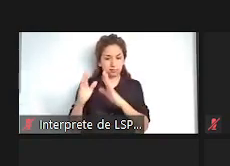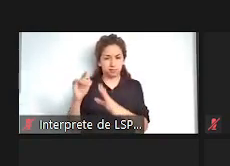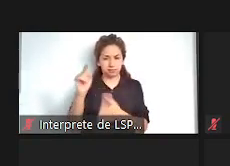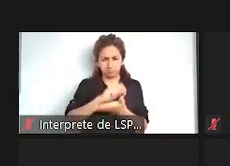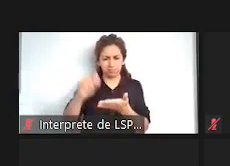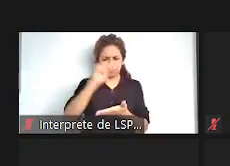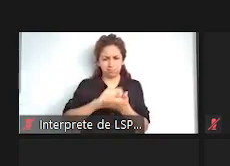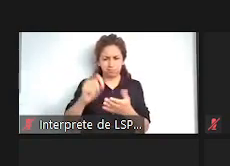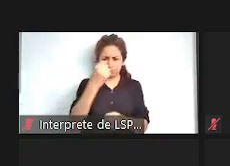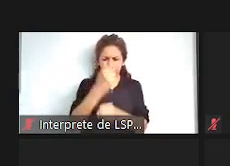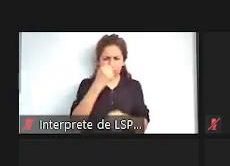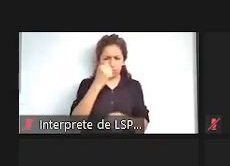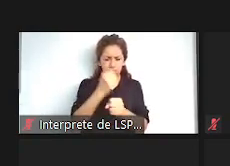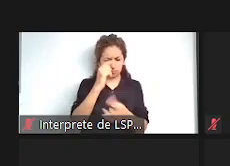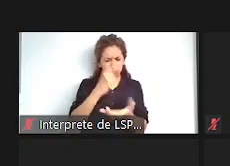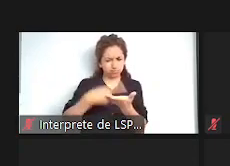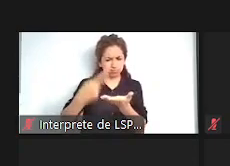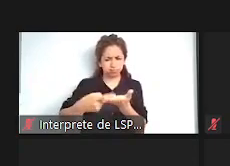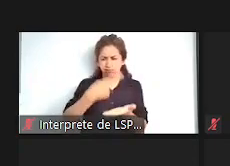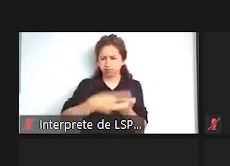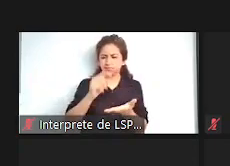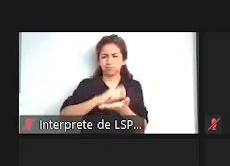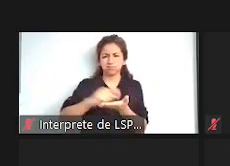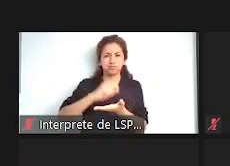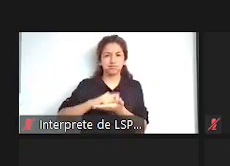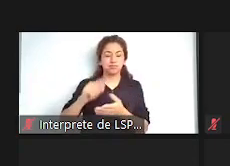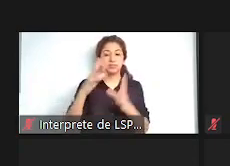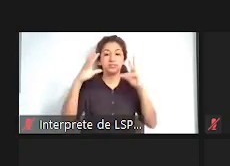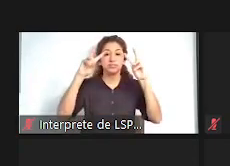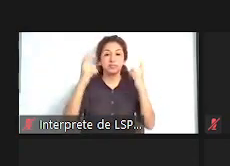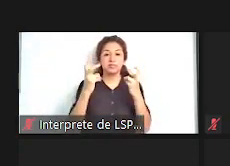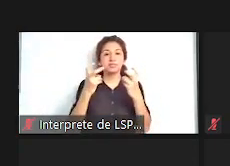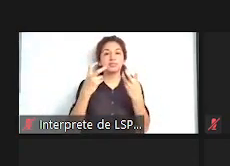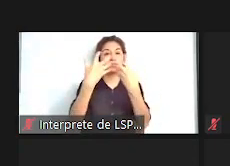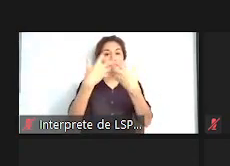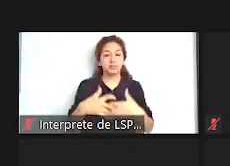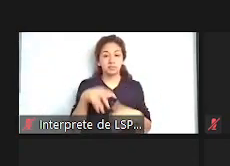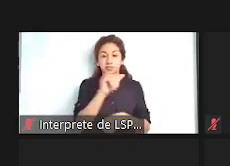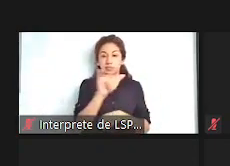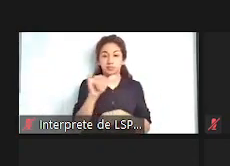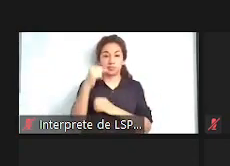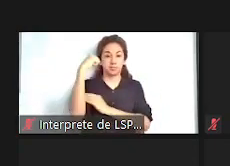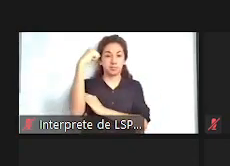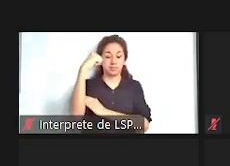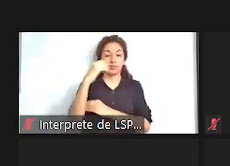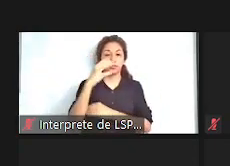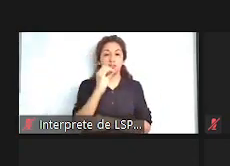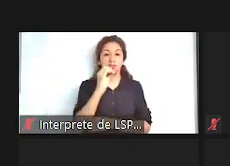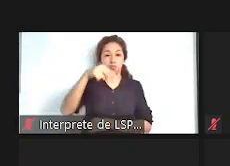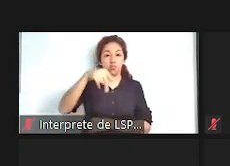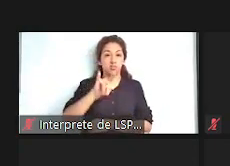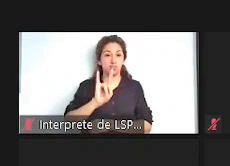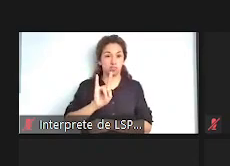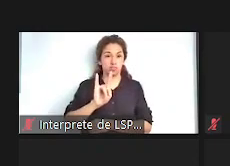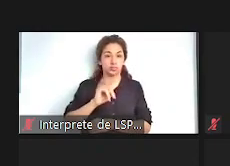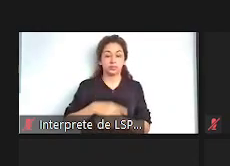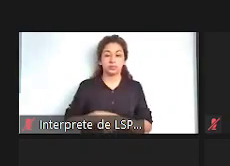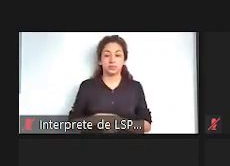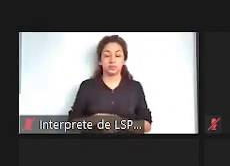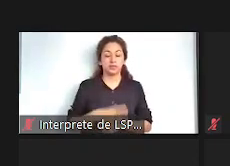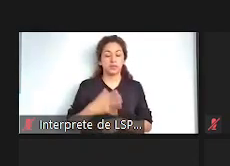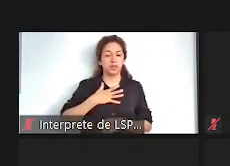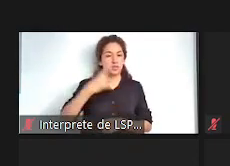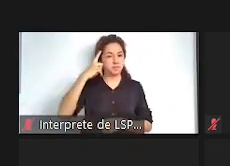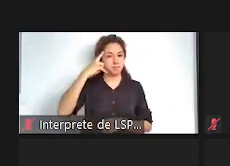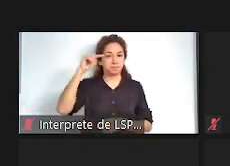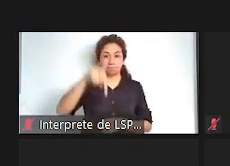the process of a preparation of this planner based on the guiding principles of businesses and rights of